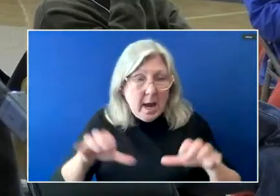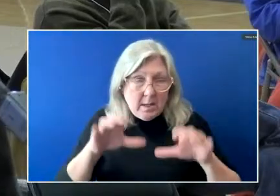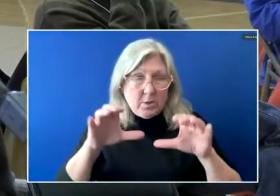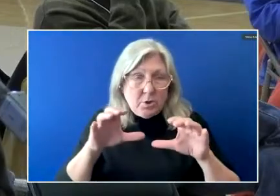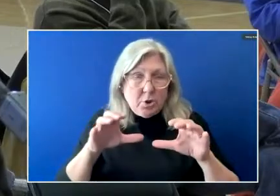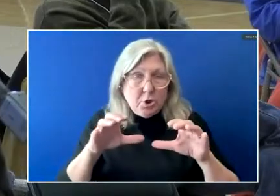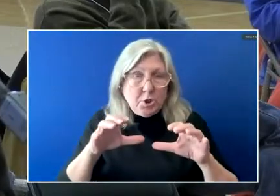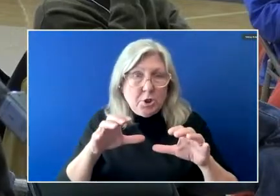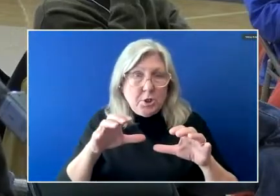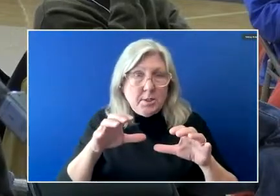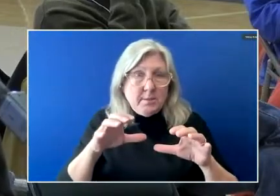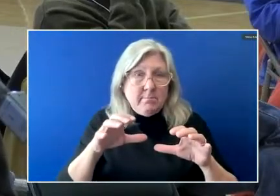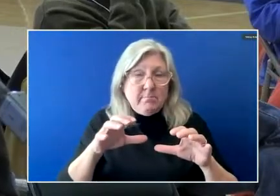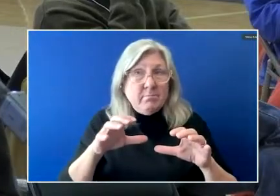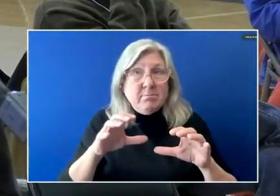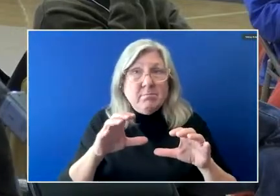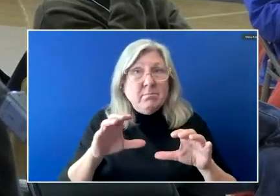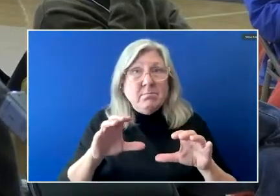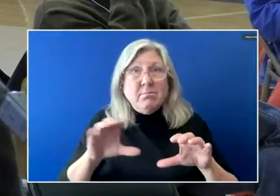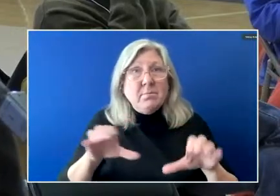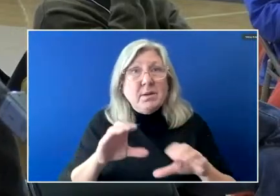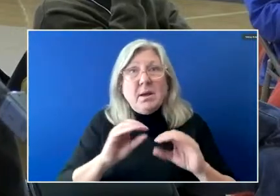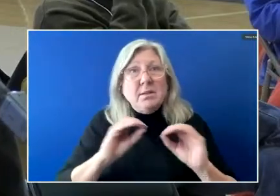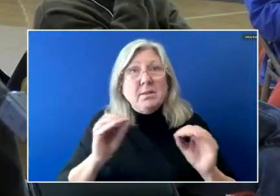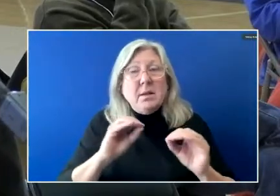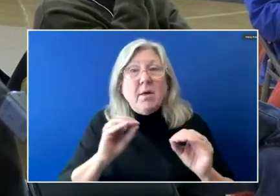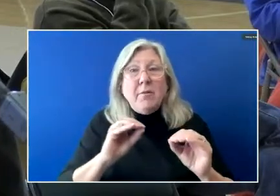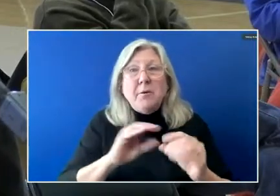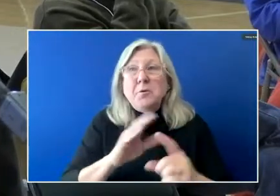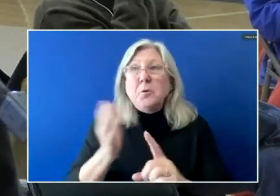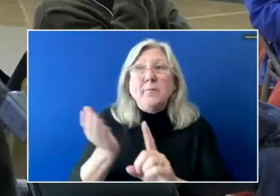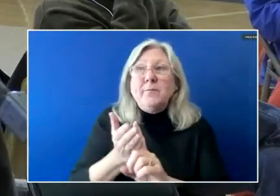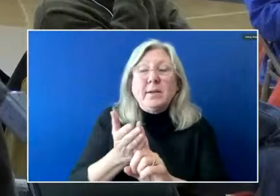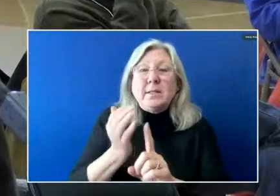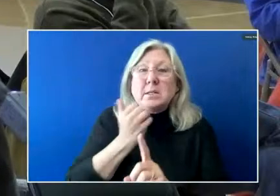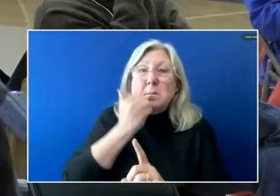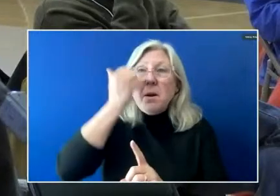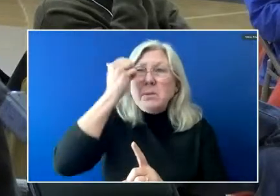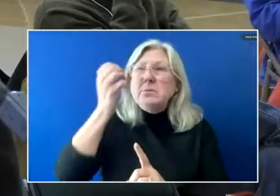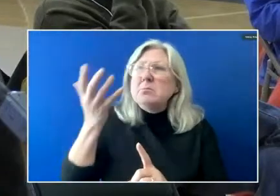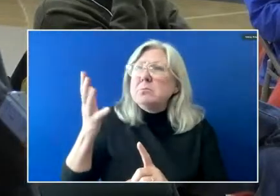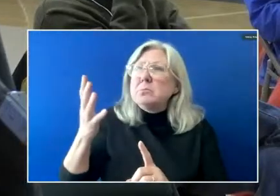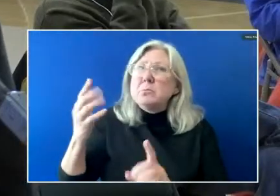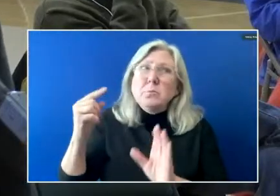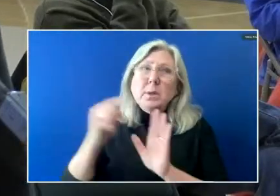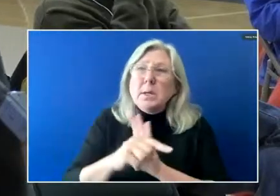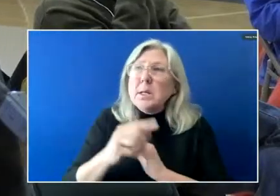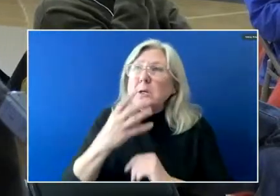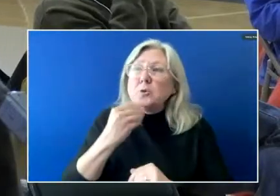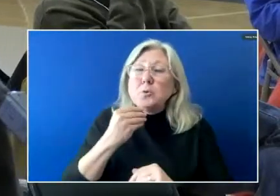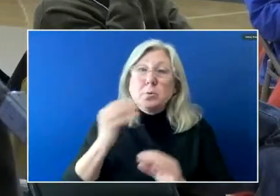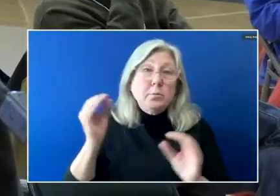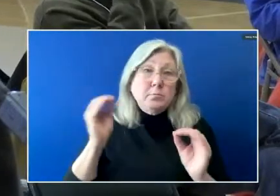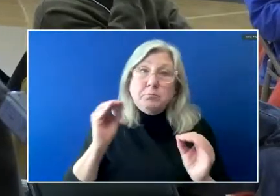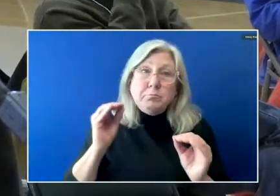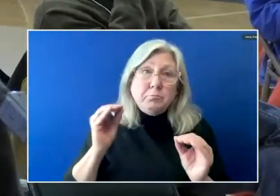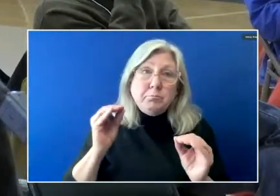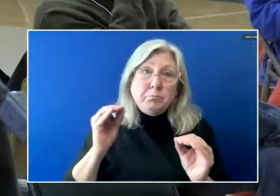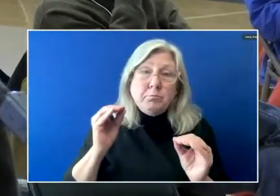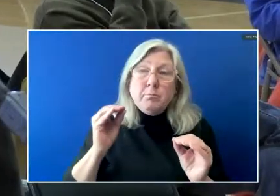does nothing to convince Hamas that they should stop killing Jews it does nothing to